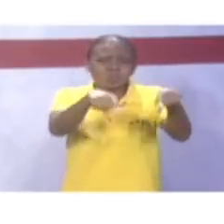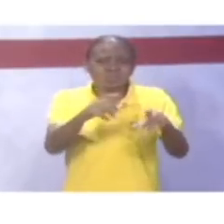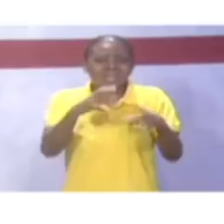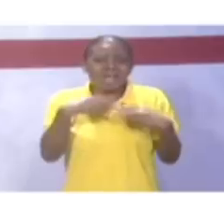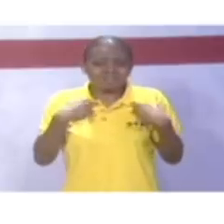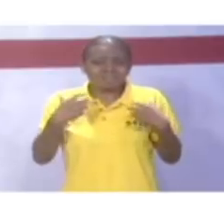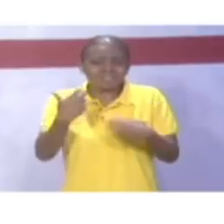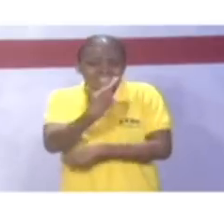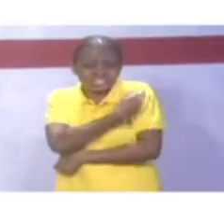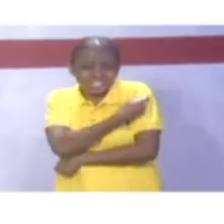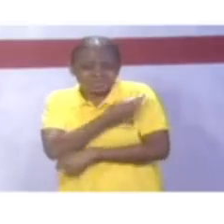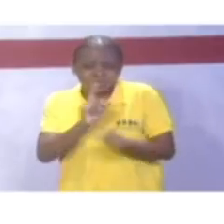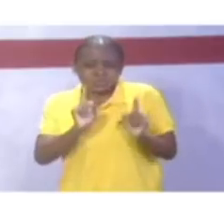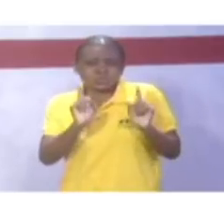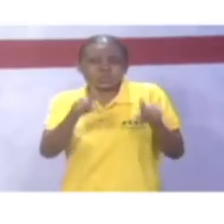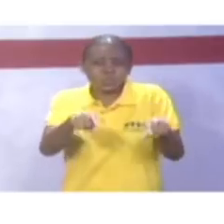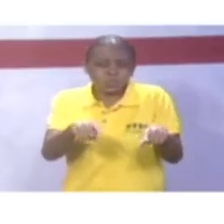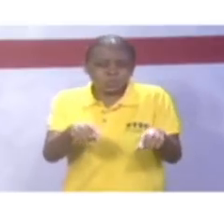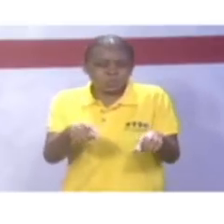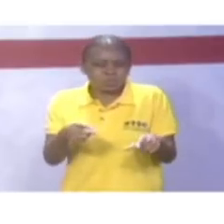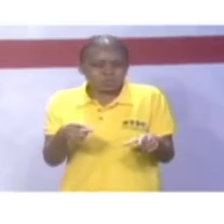consistent? Thank you.